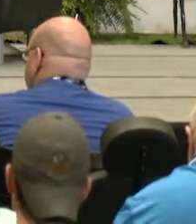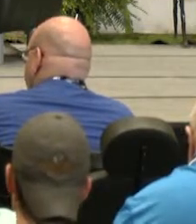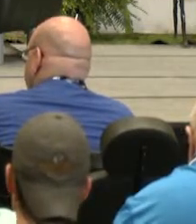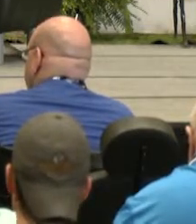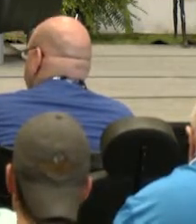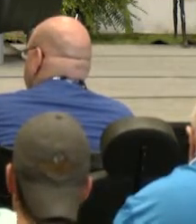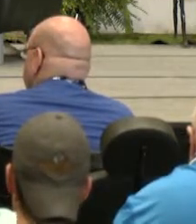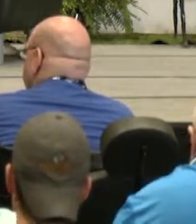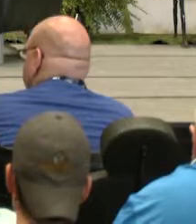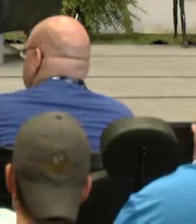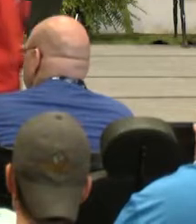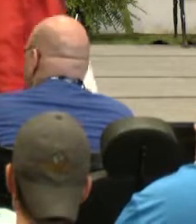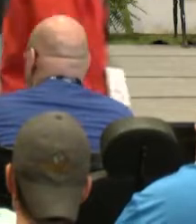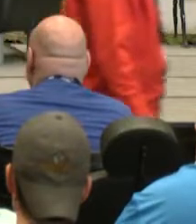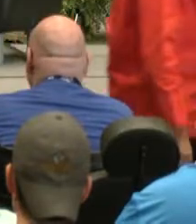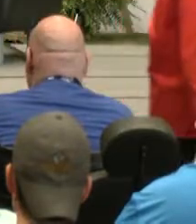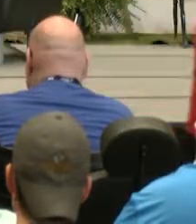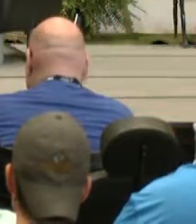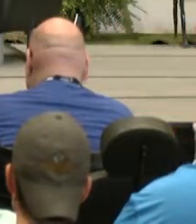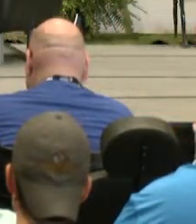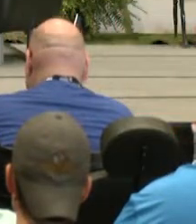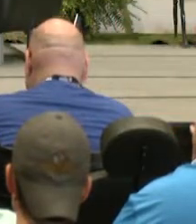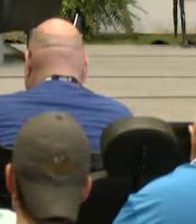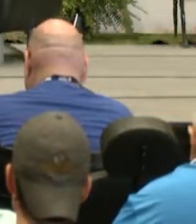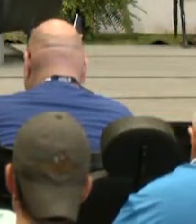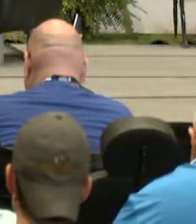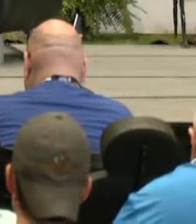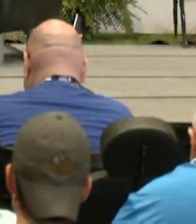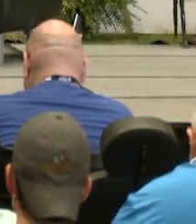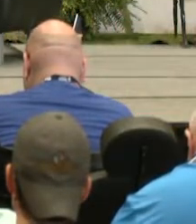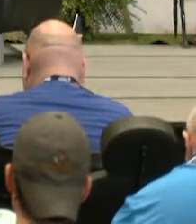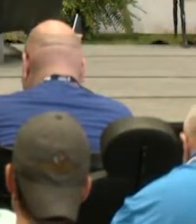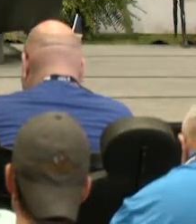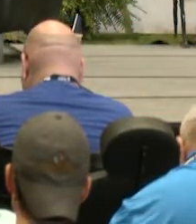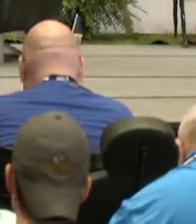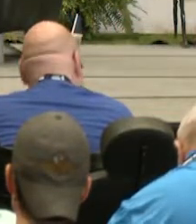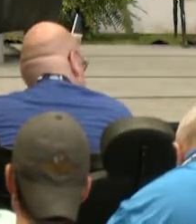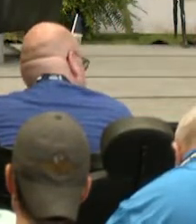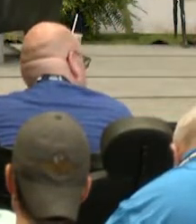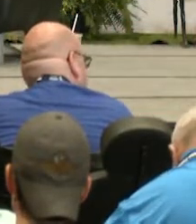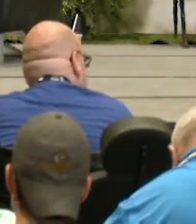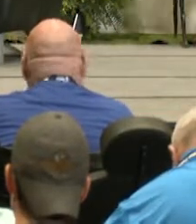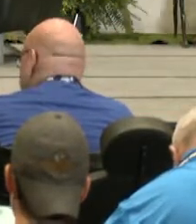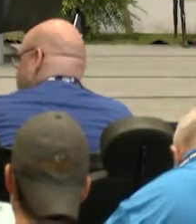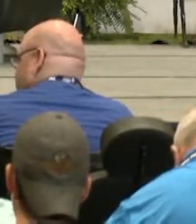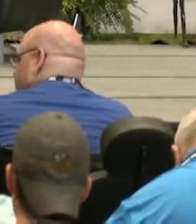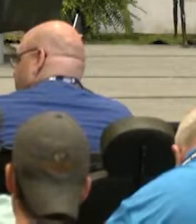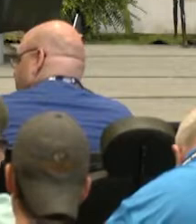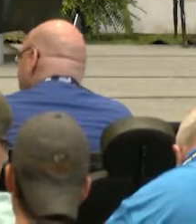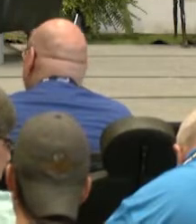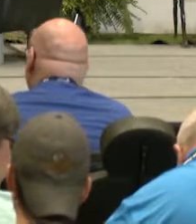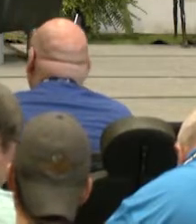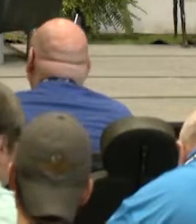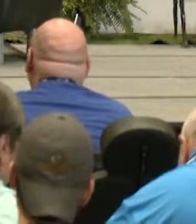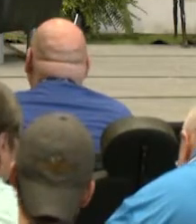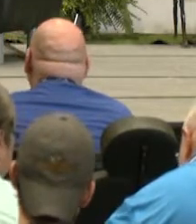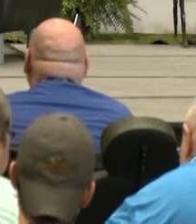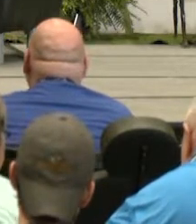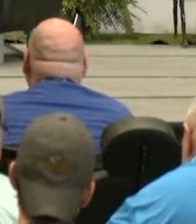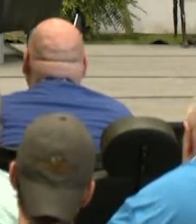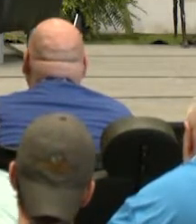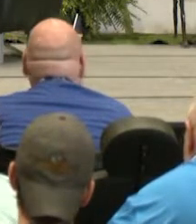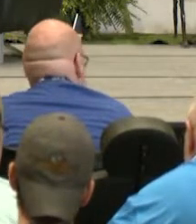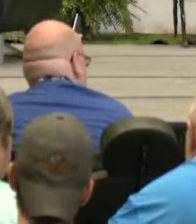that I'm interested in, have questions, I reach out to them, and they say yes a lot. Or my friends, people who make me